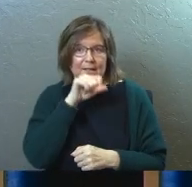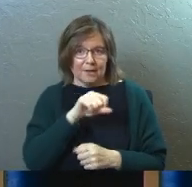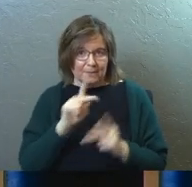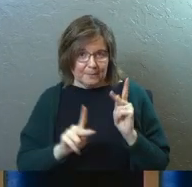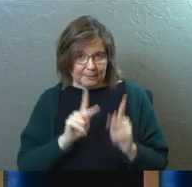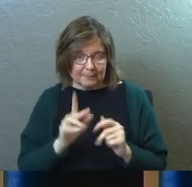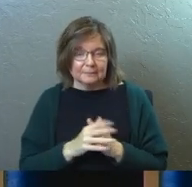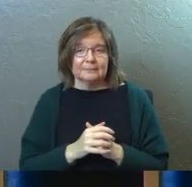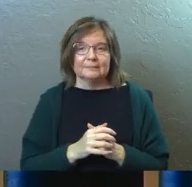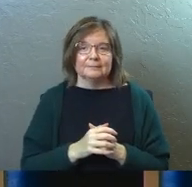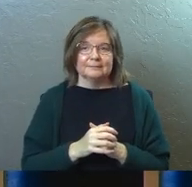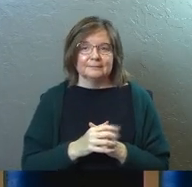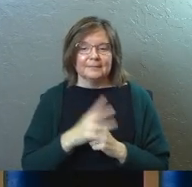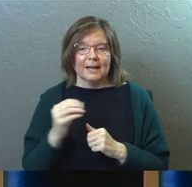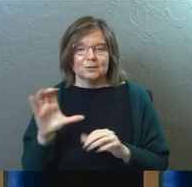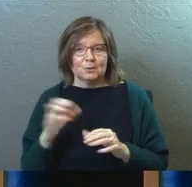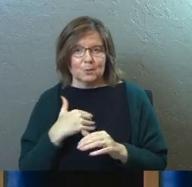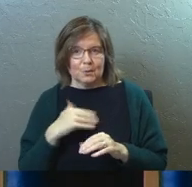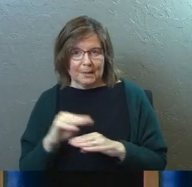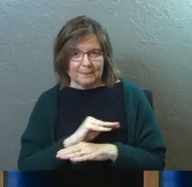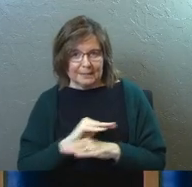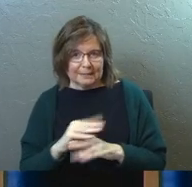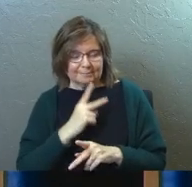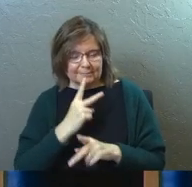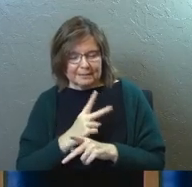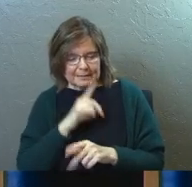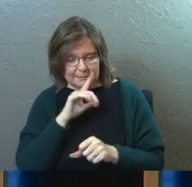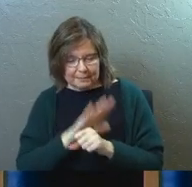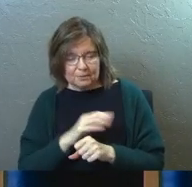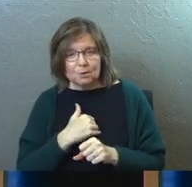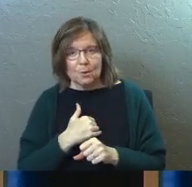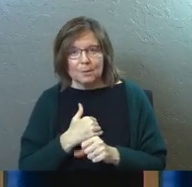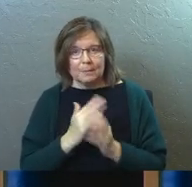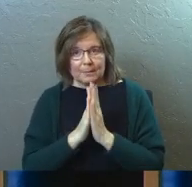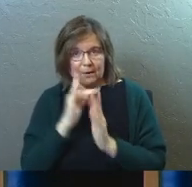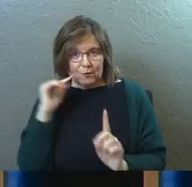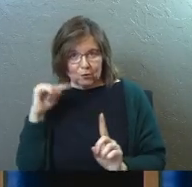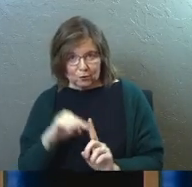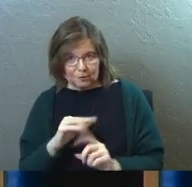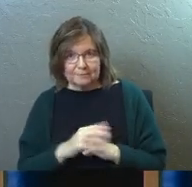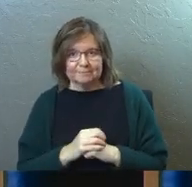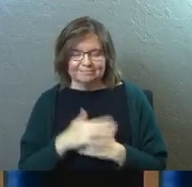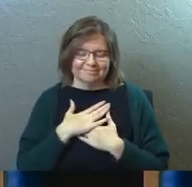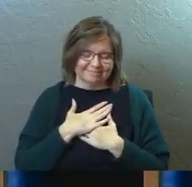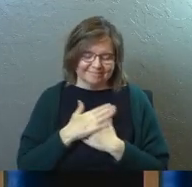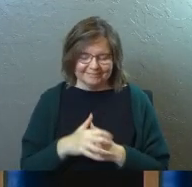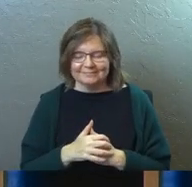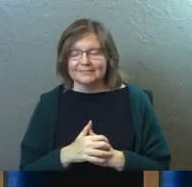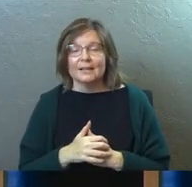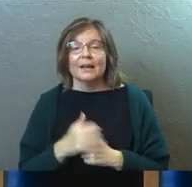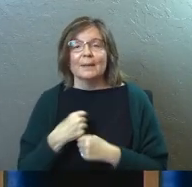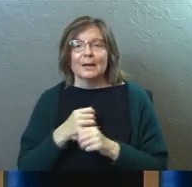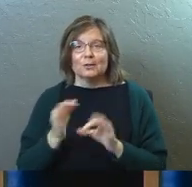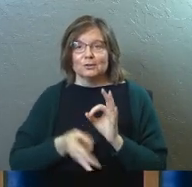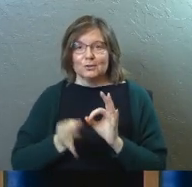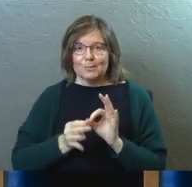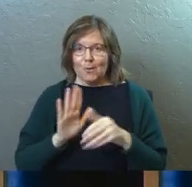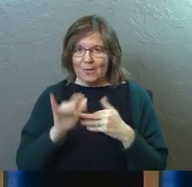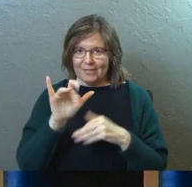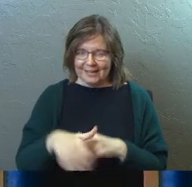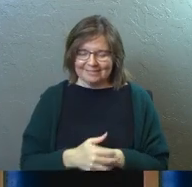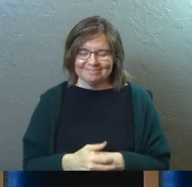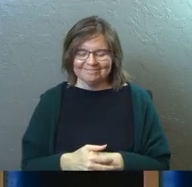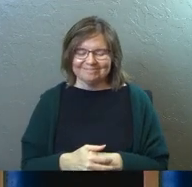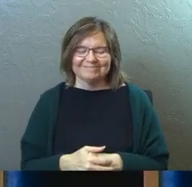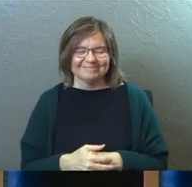loves people, and she's doing her ministry and keeping her commitments. So would you be praying for her? And I made her interpret all of